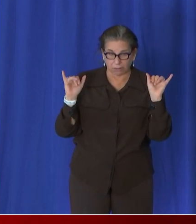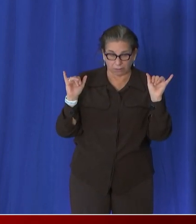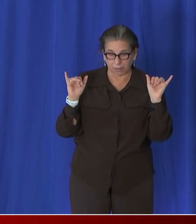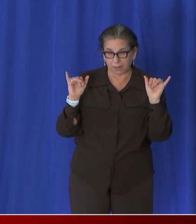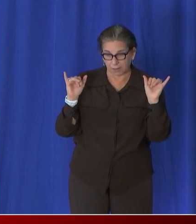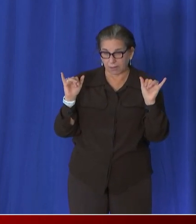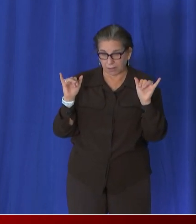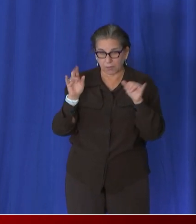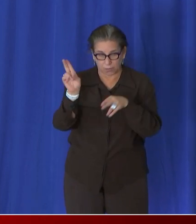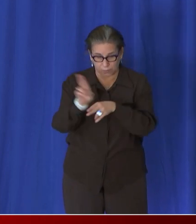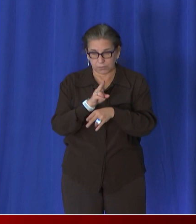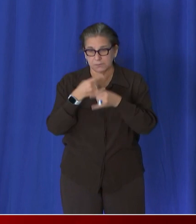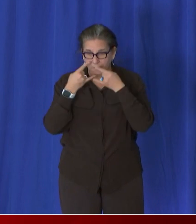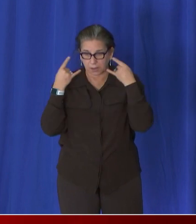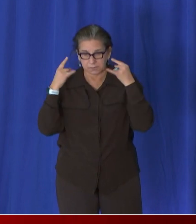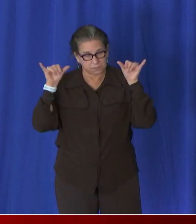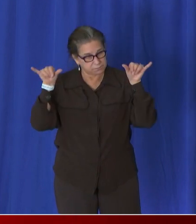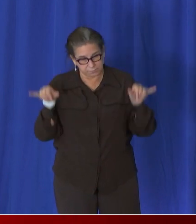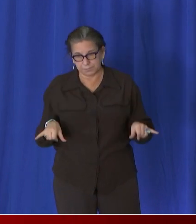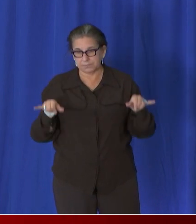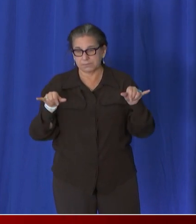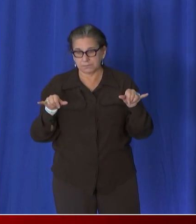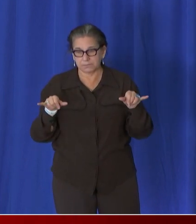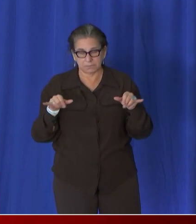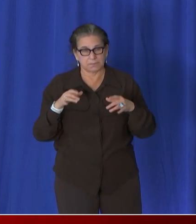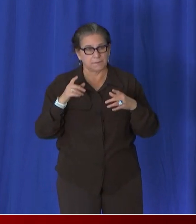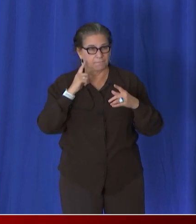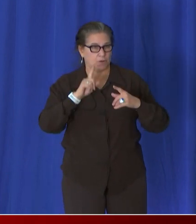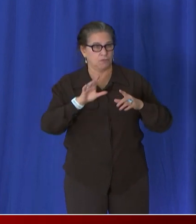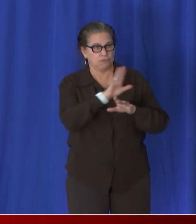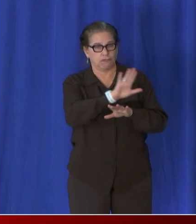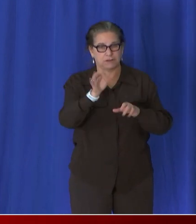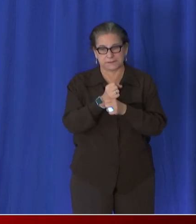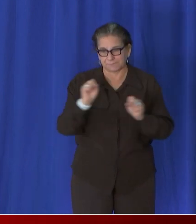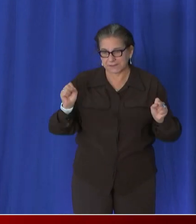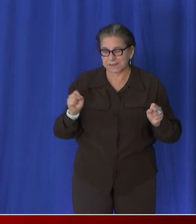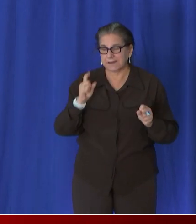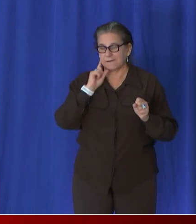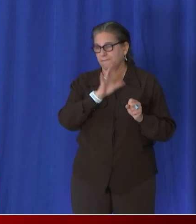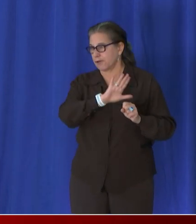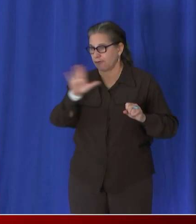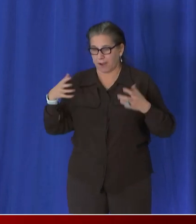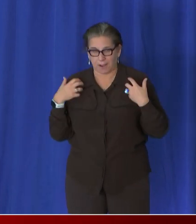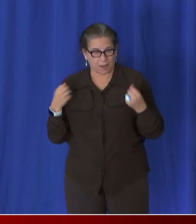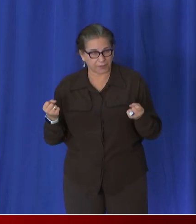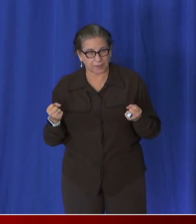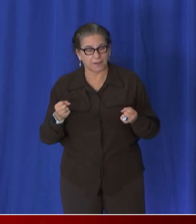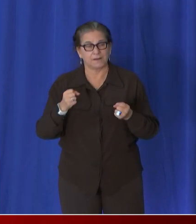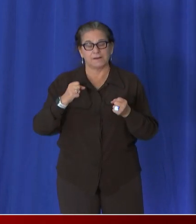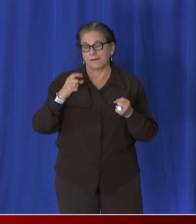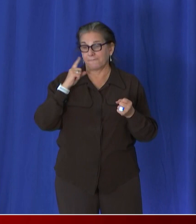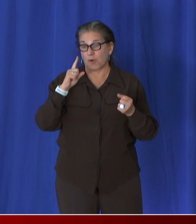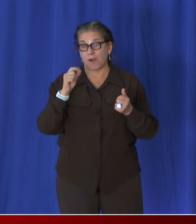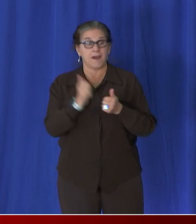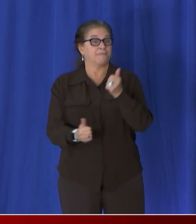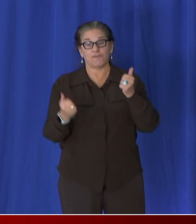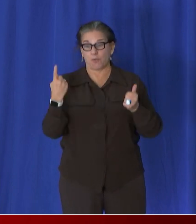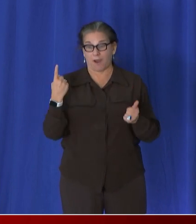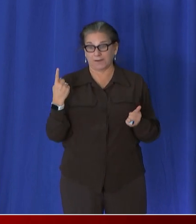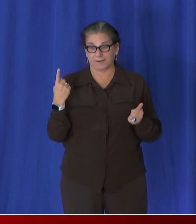events where people are vaccinated. Avoid events held in poorly ventilated indoor